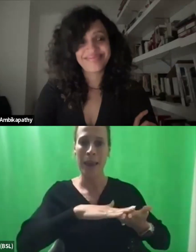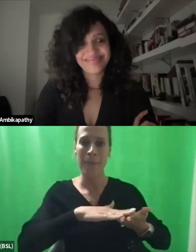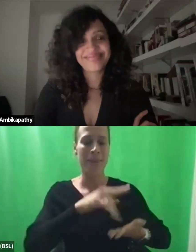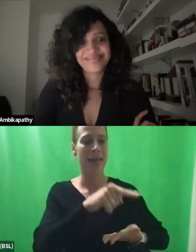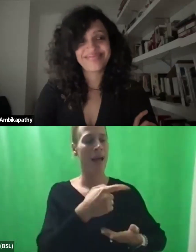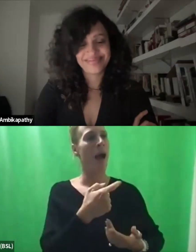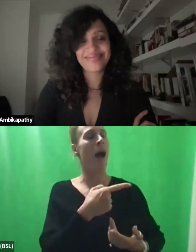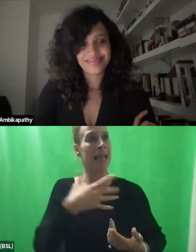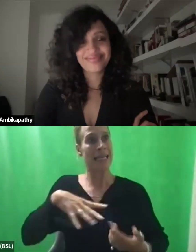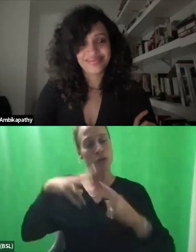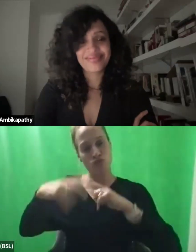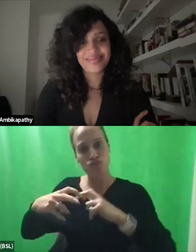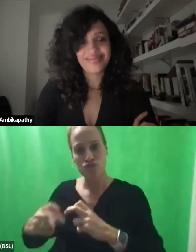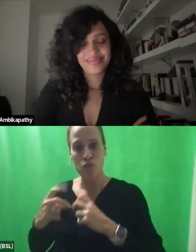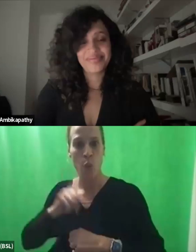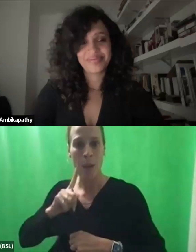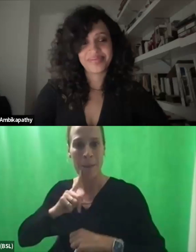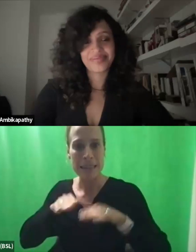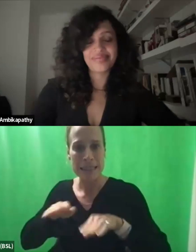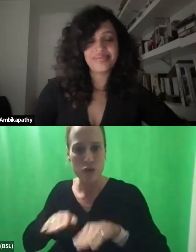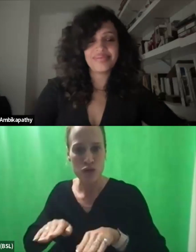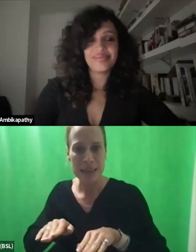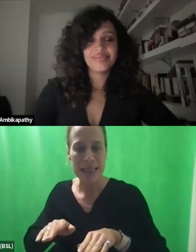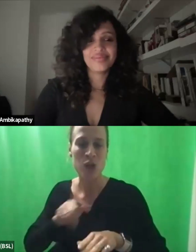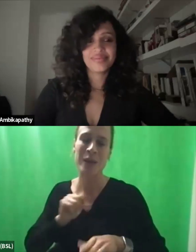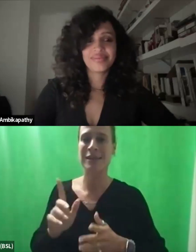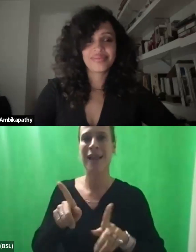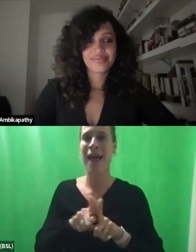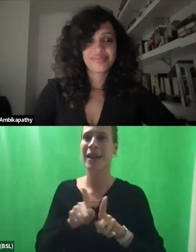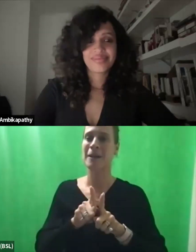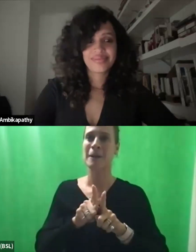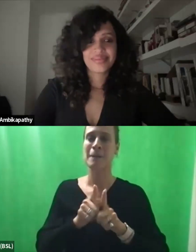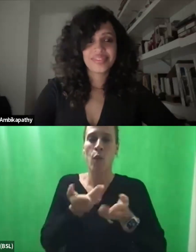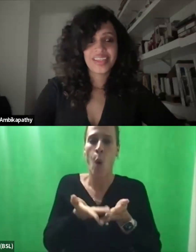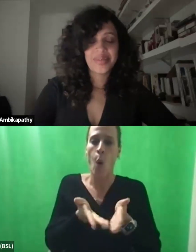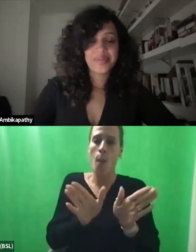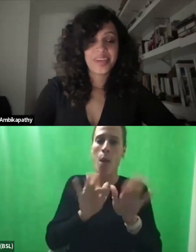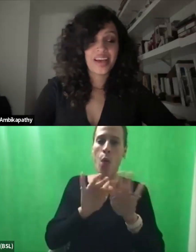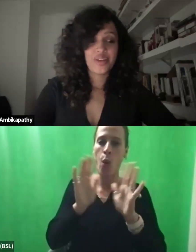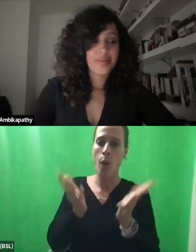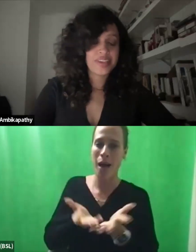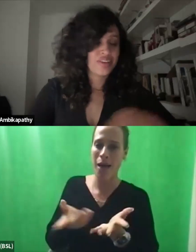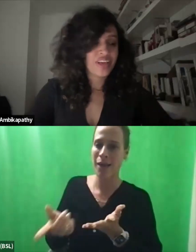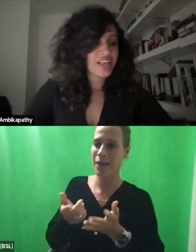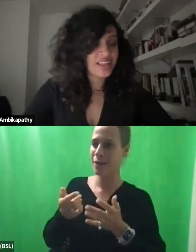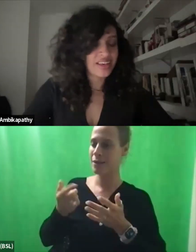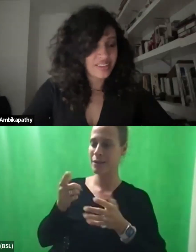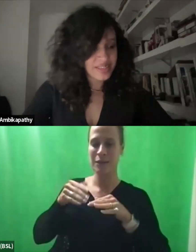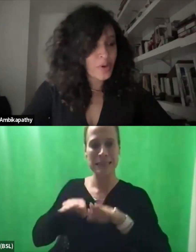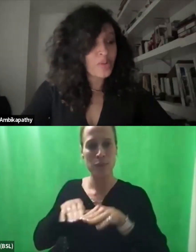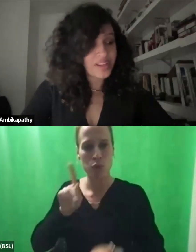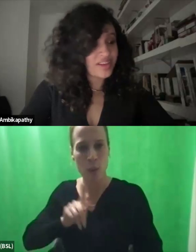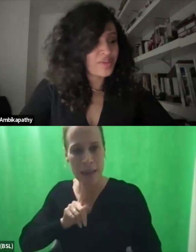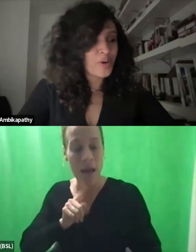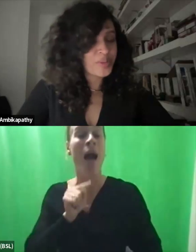something like that. It's an entry point, and it's done in what I think is a really beautiful way. Yeah, you're absolutely right. I think